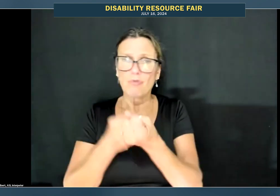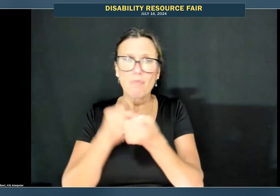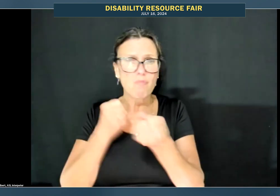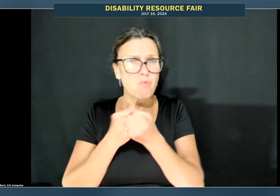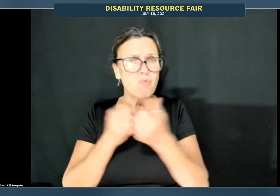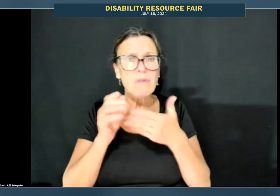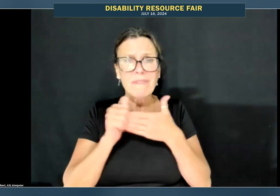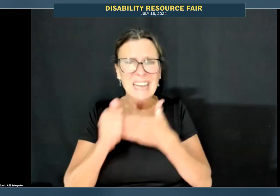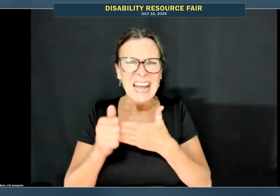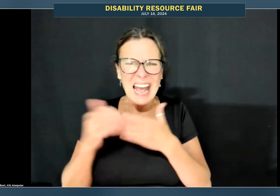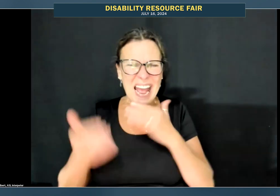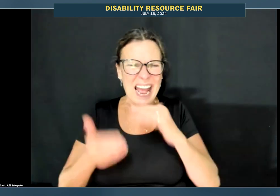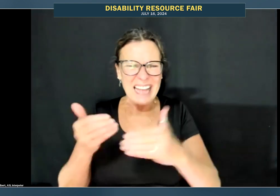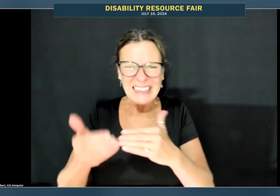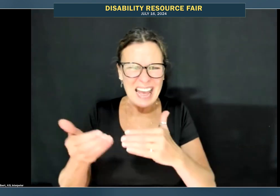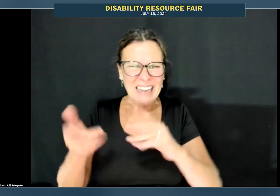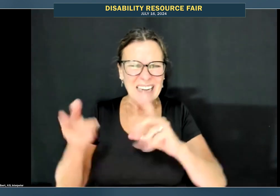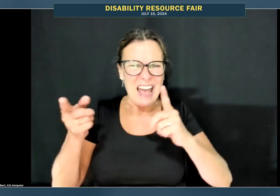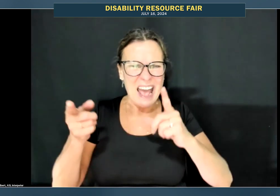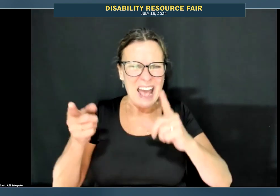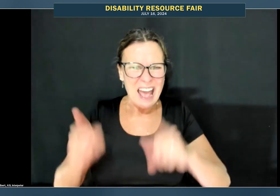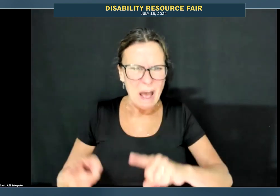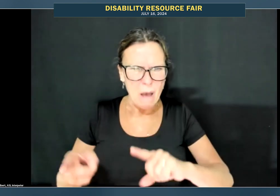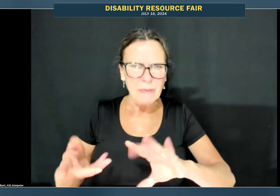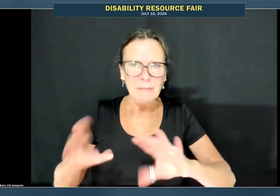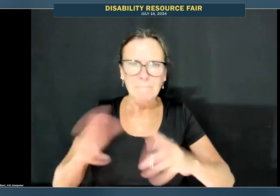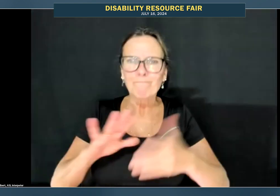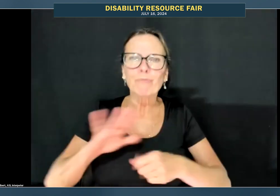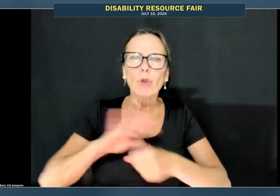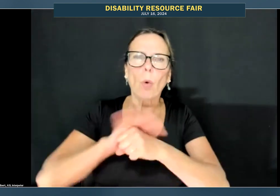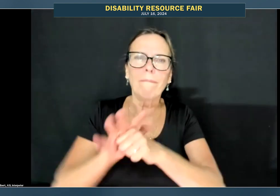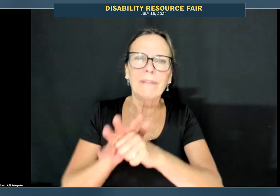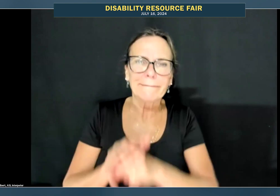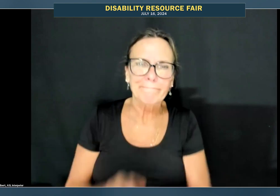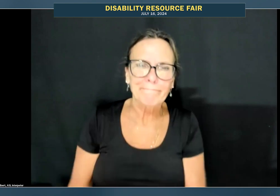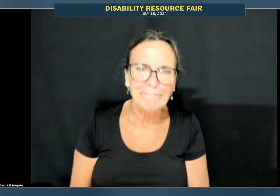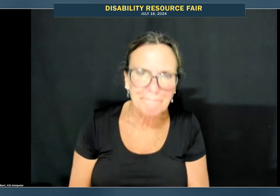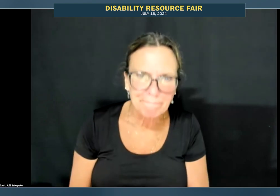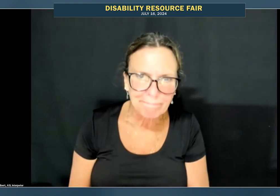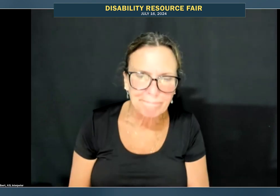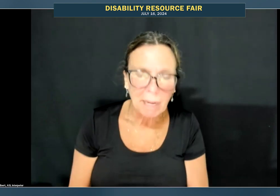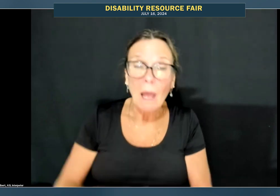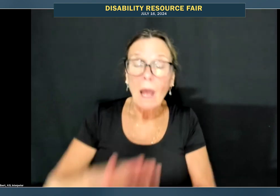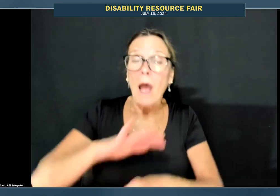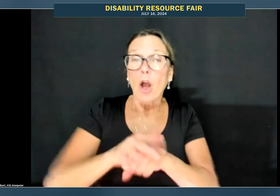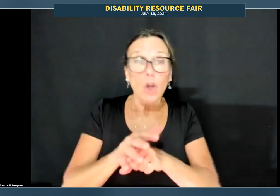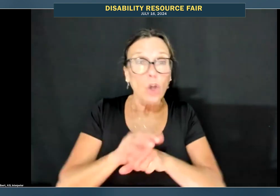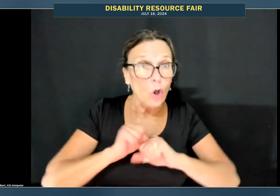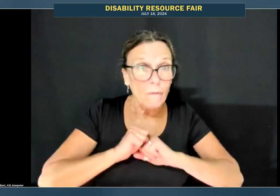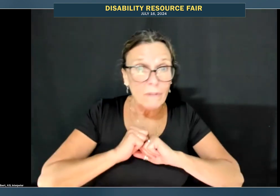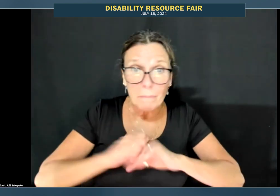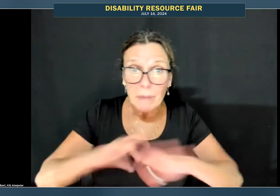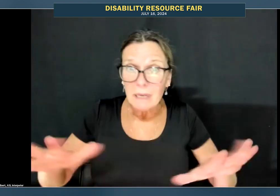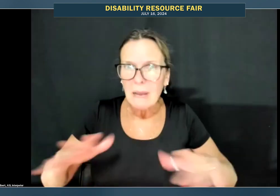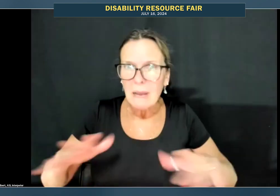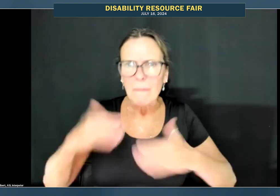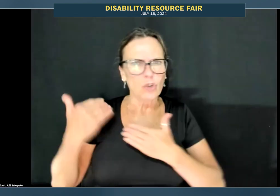And then something happened, and it was the pandemic. And the pandemic put the process